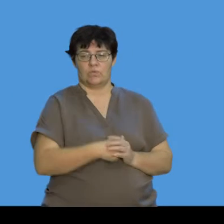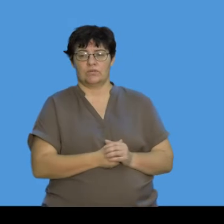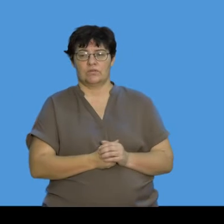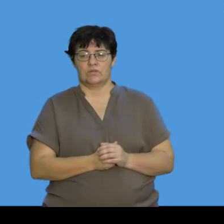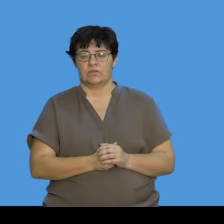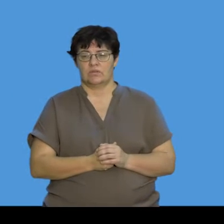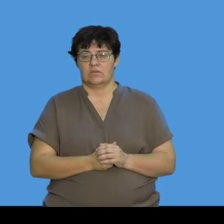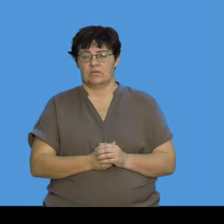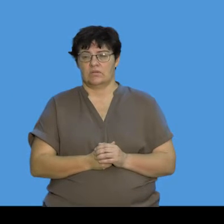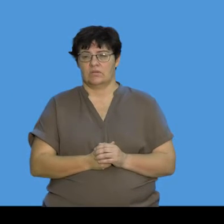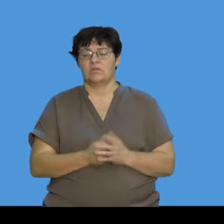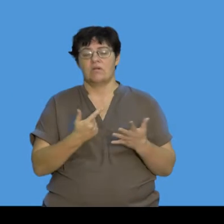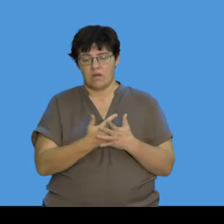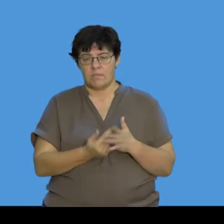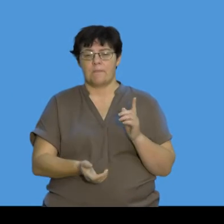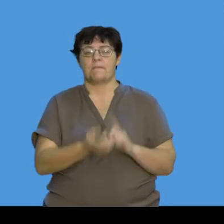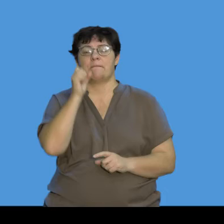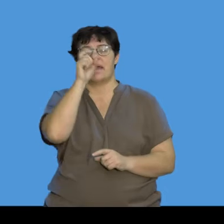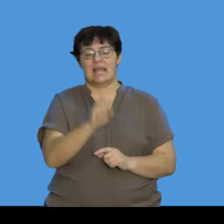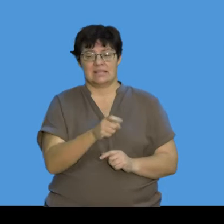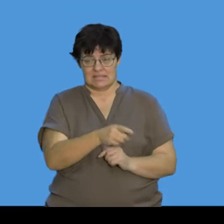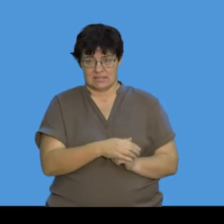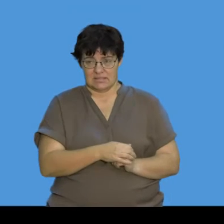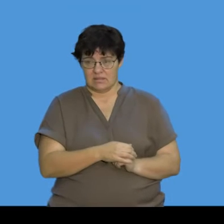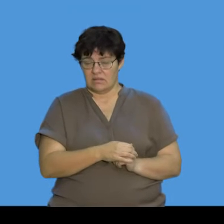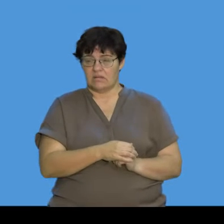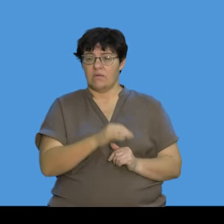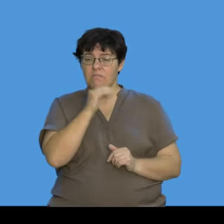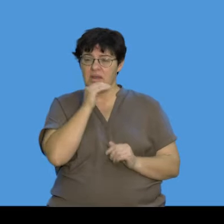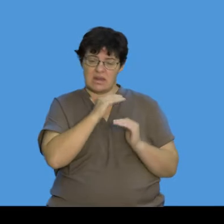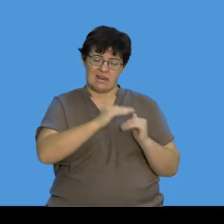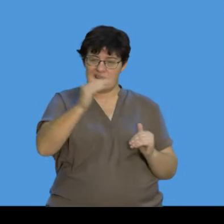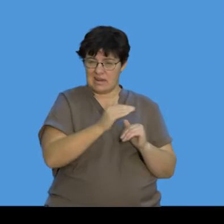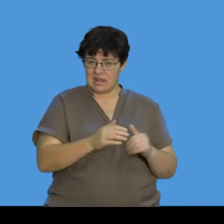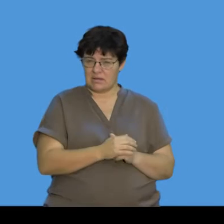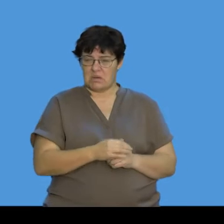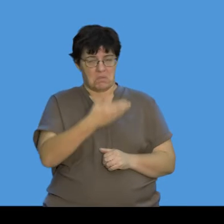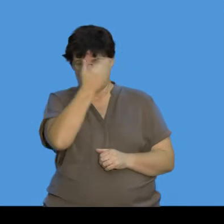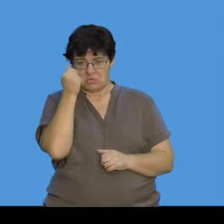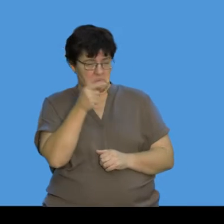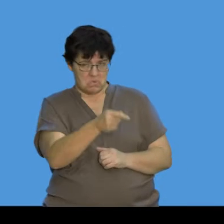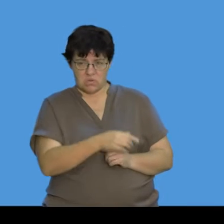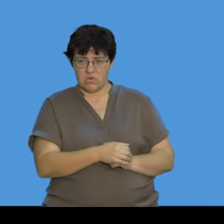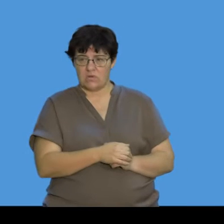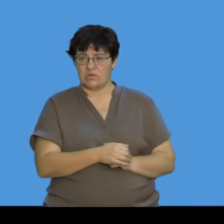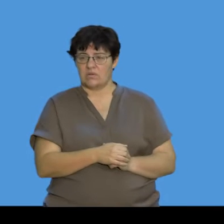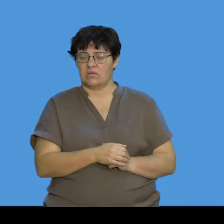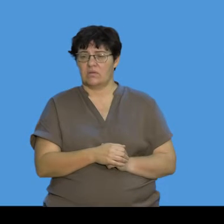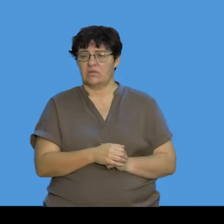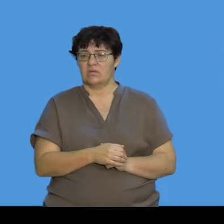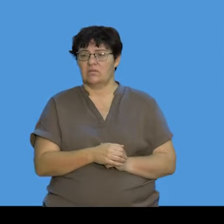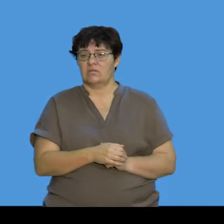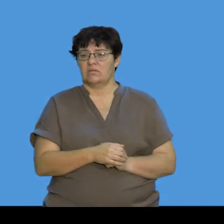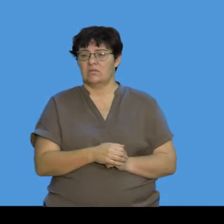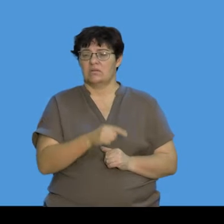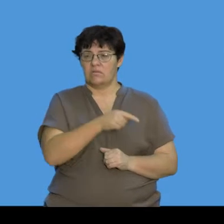PQ. And then you can find XZ using that. So I don't know what this is. I will let it to be X, and